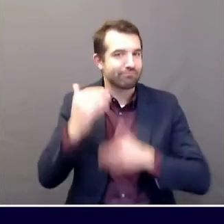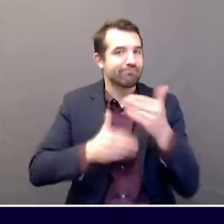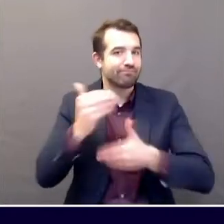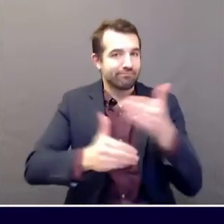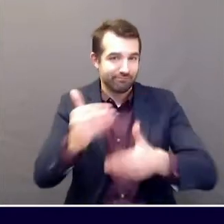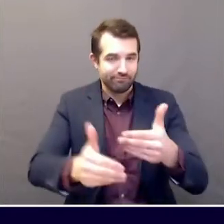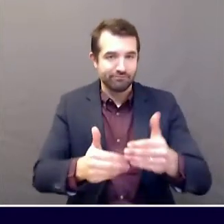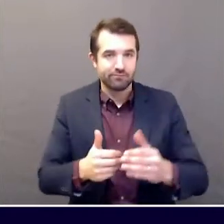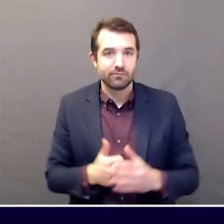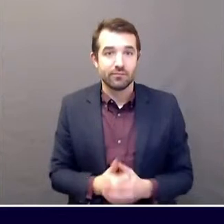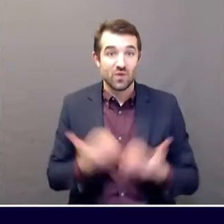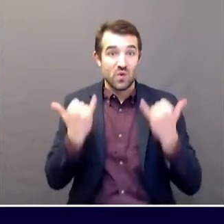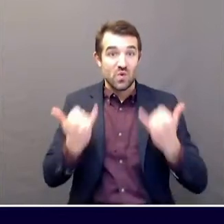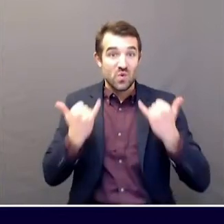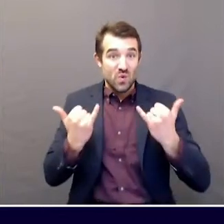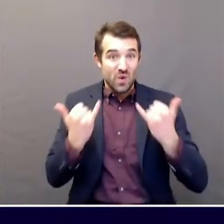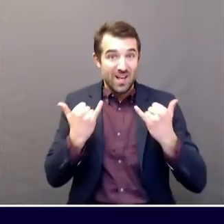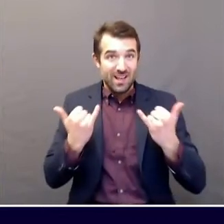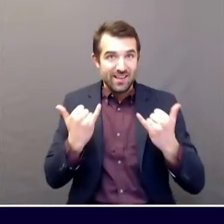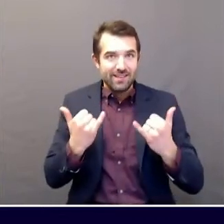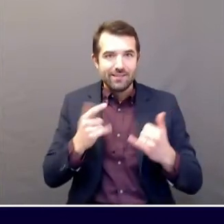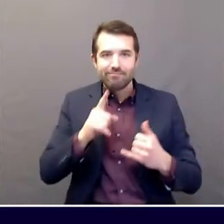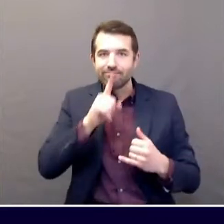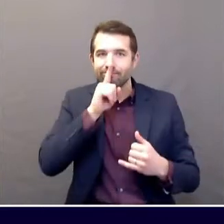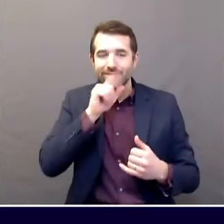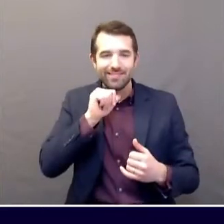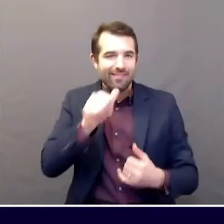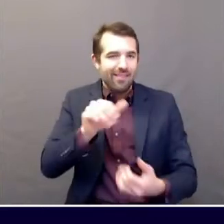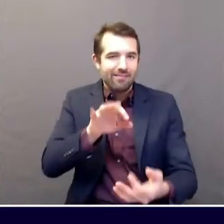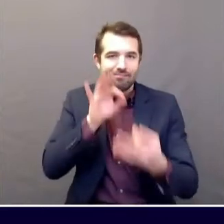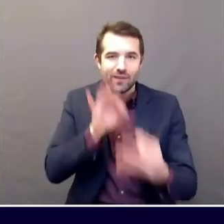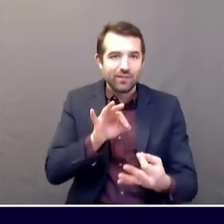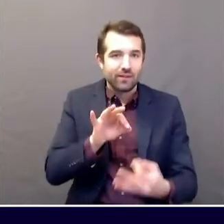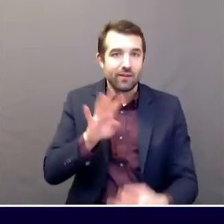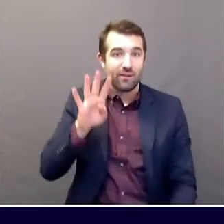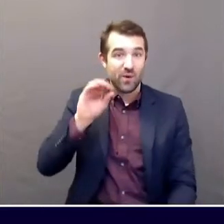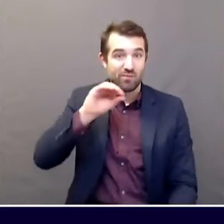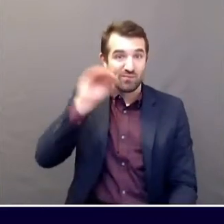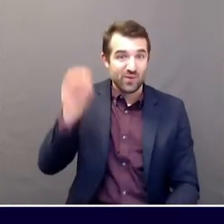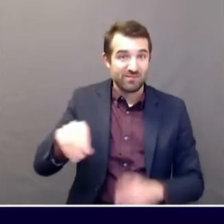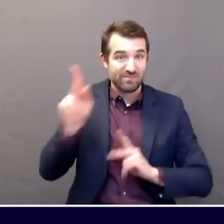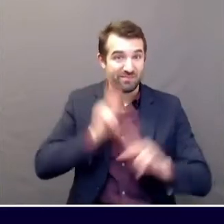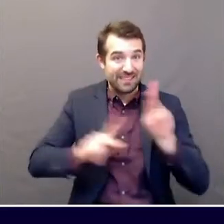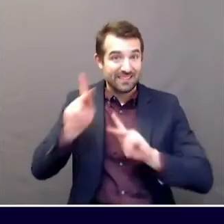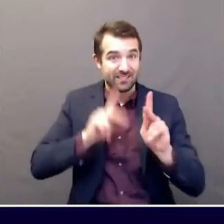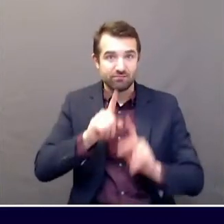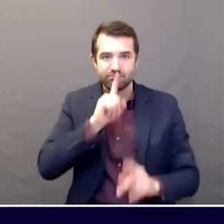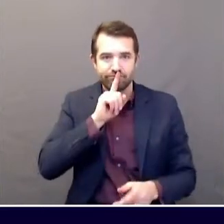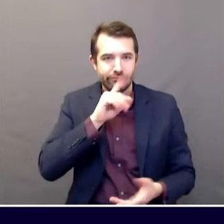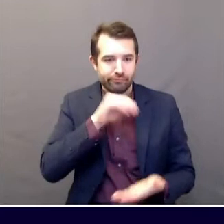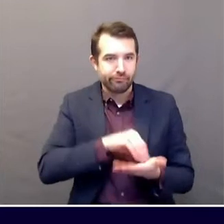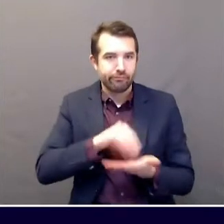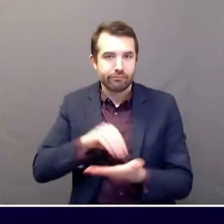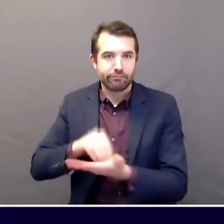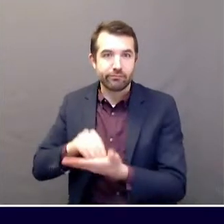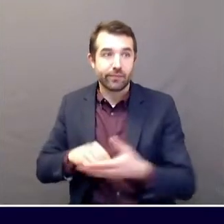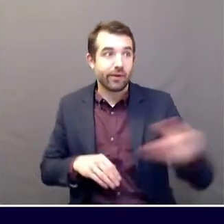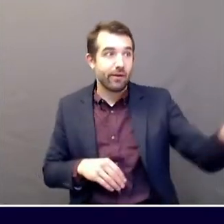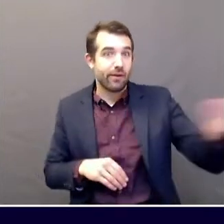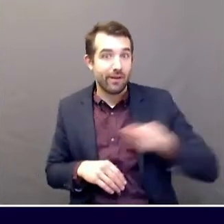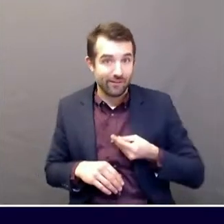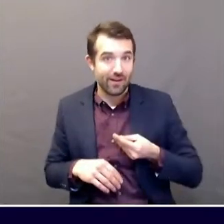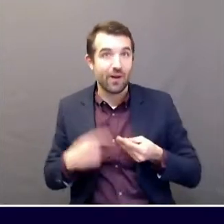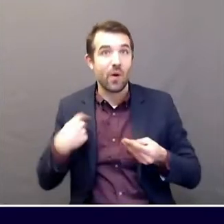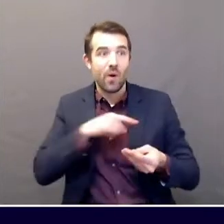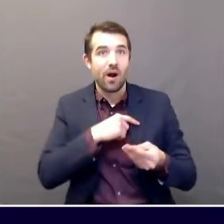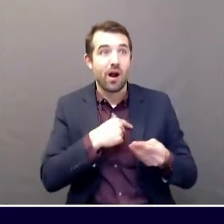we don't have perfect clarity into that is concerning. We're working with providers as well as talking to Maine people directly to let them know